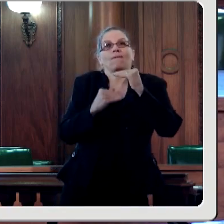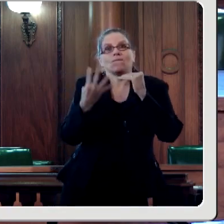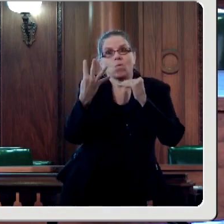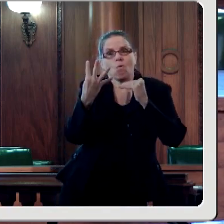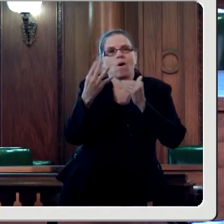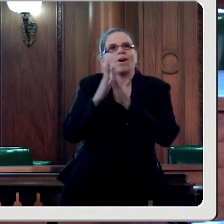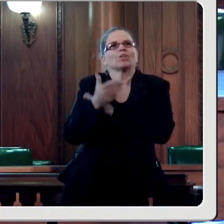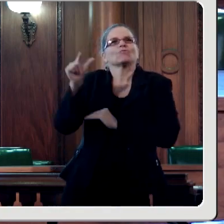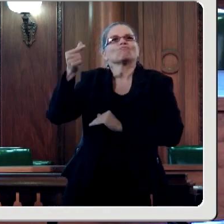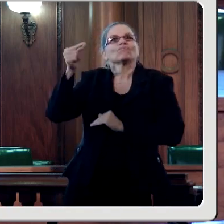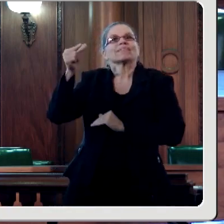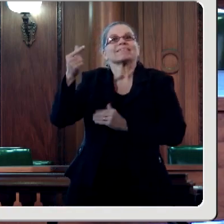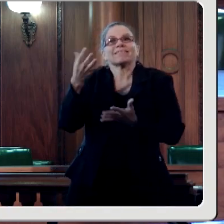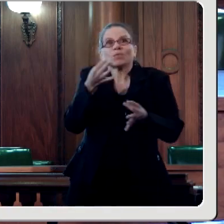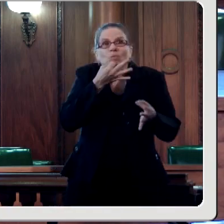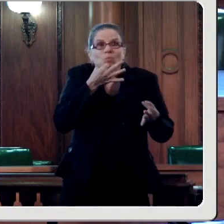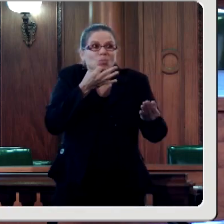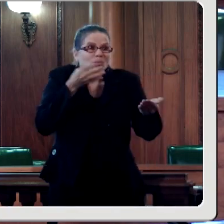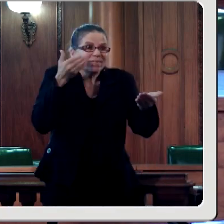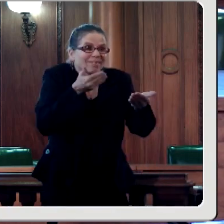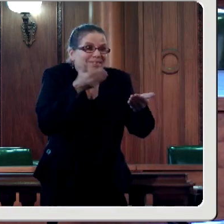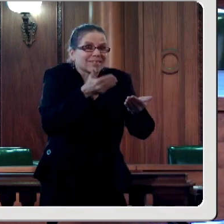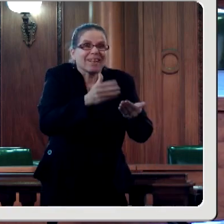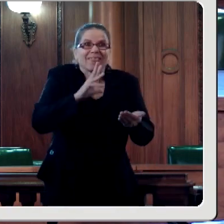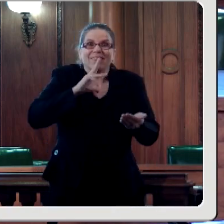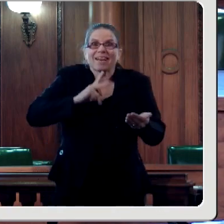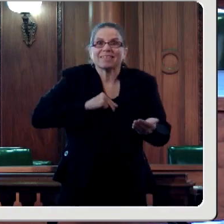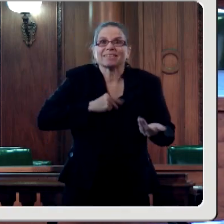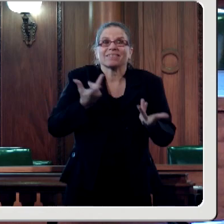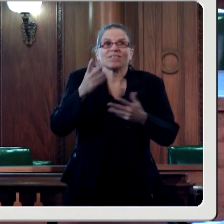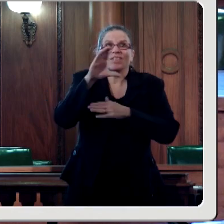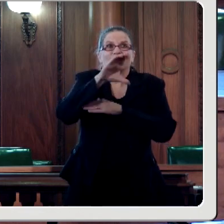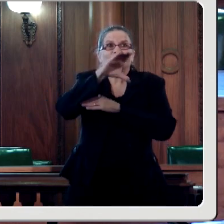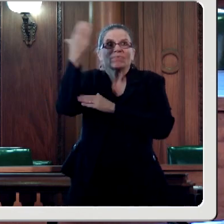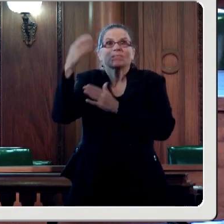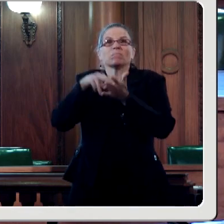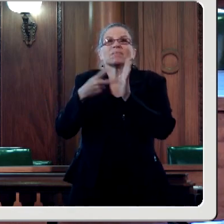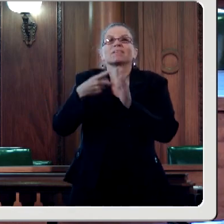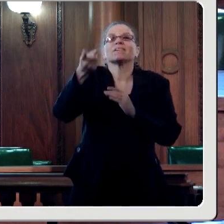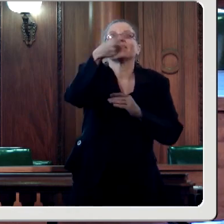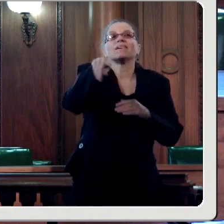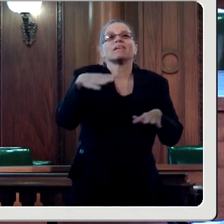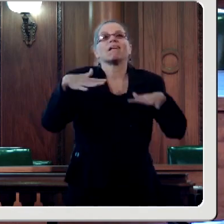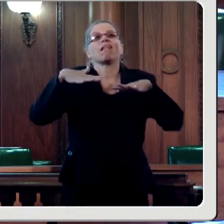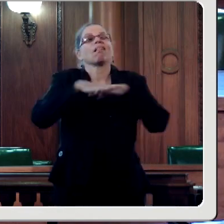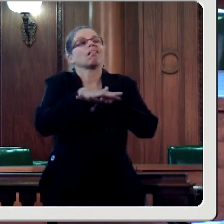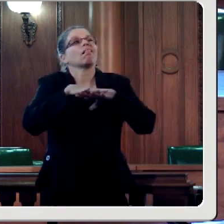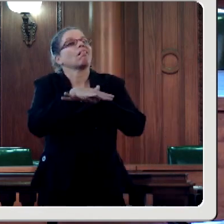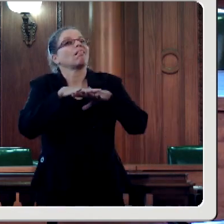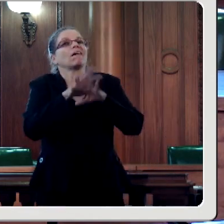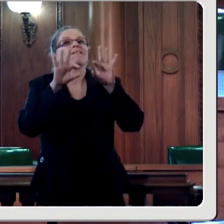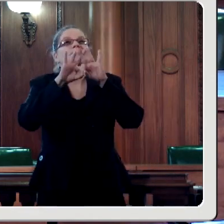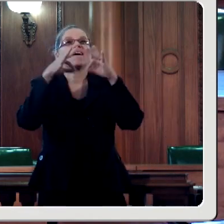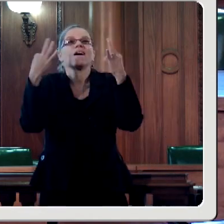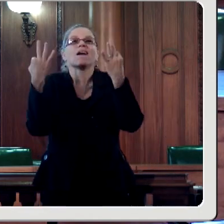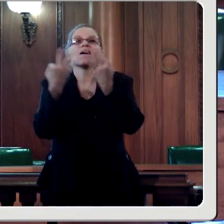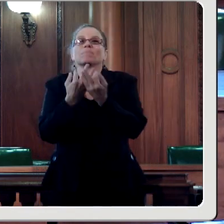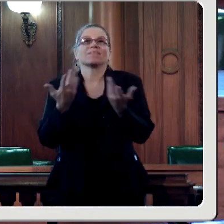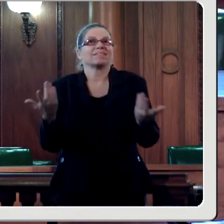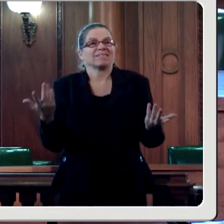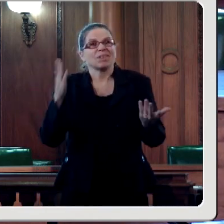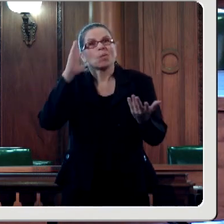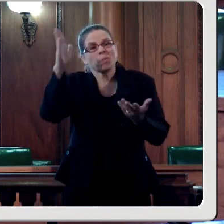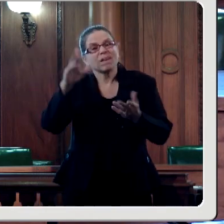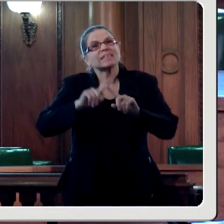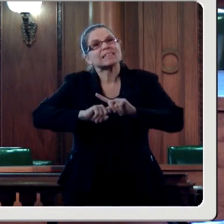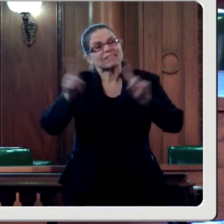drastically change your holiday gatherings. I know it's going to change my family's holiday gatherings tremendously, and it's going to